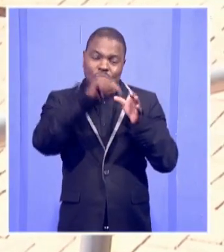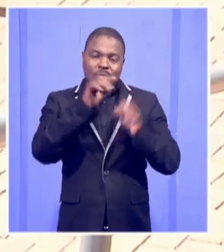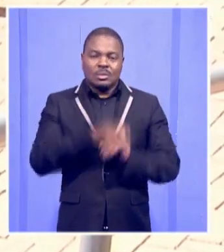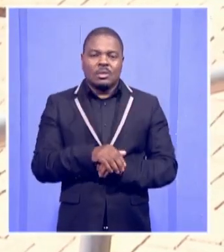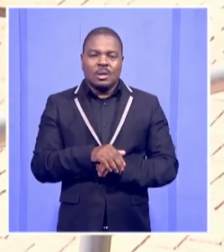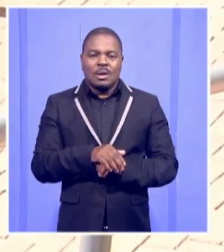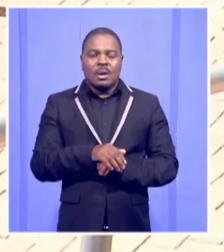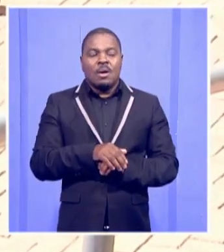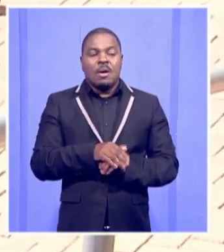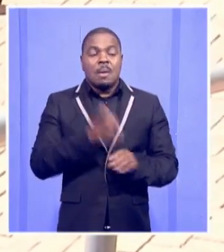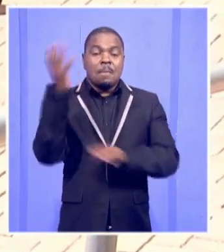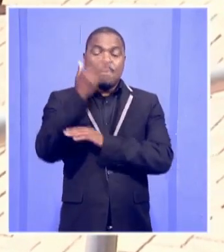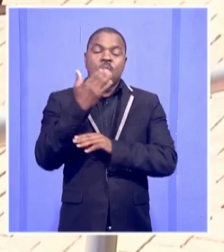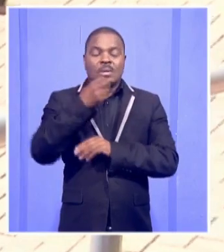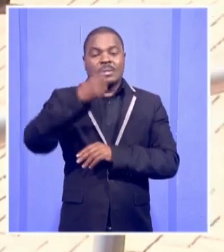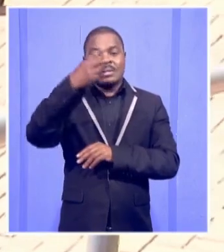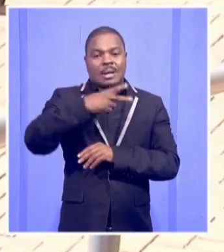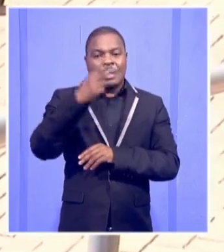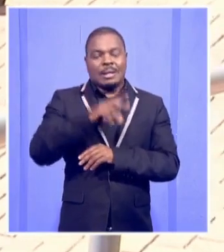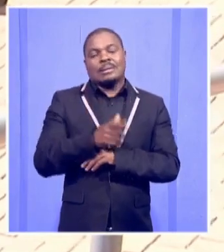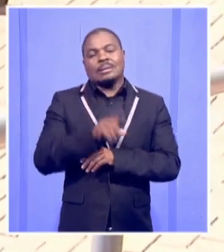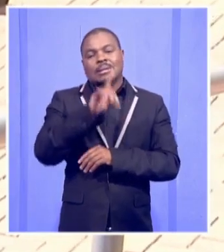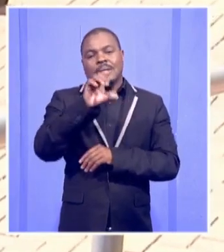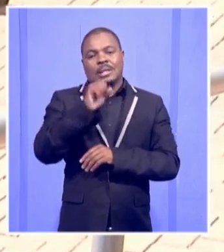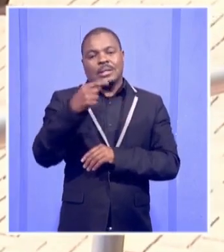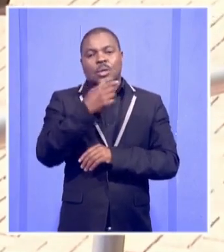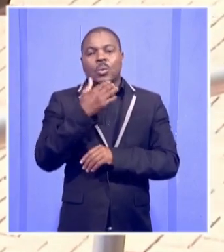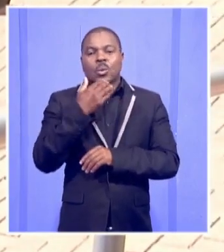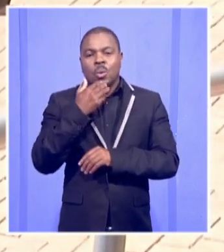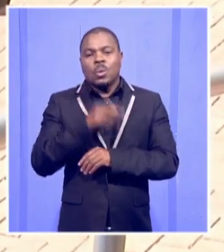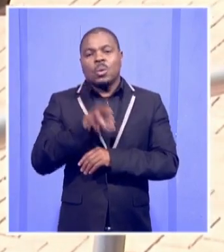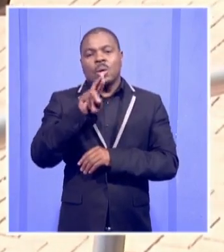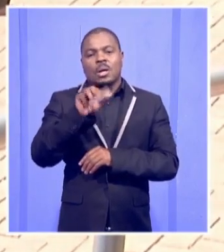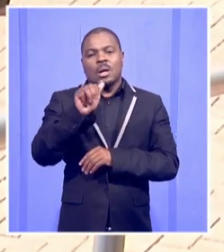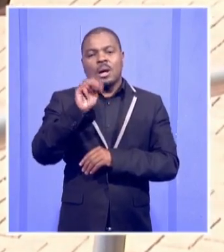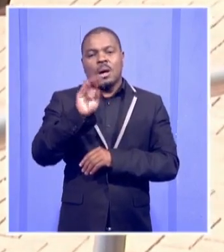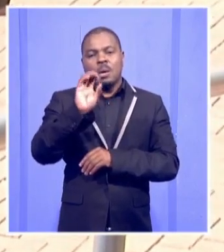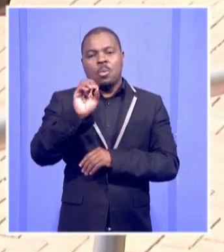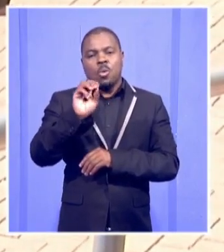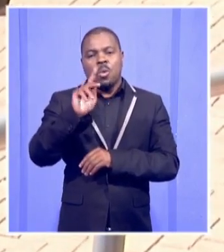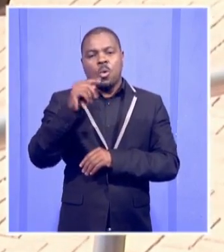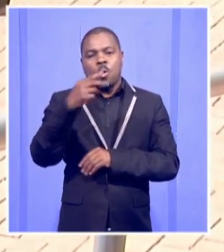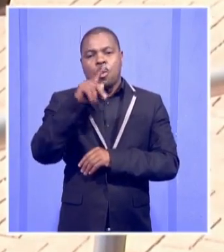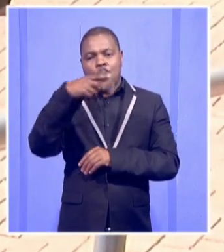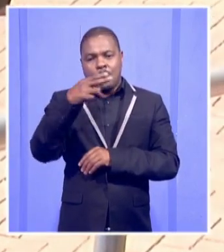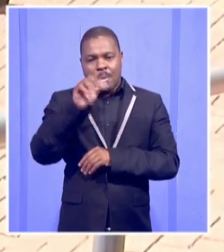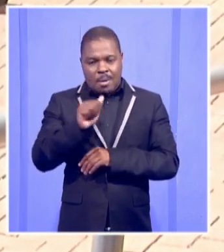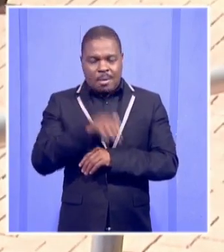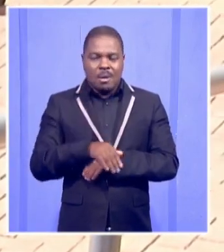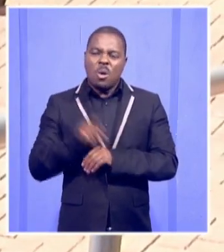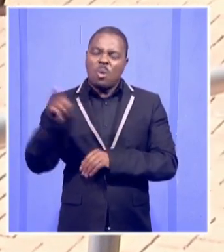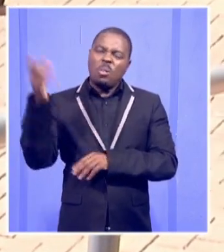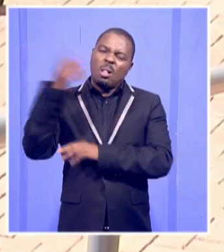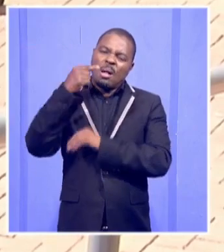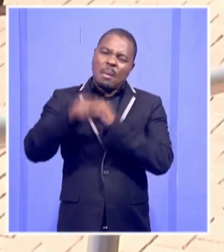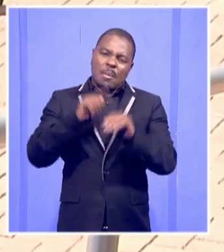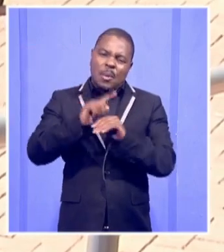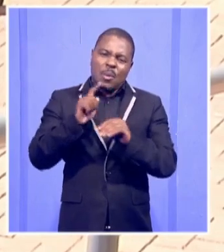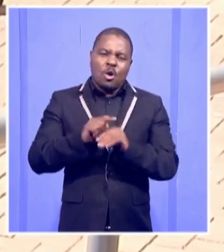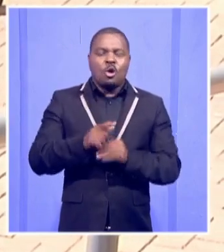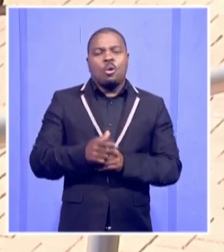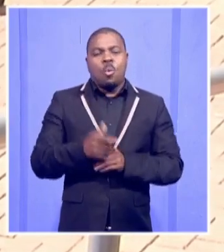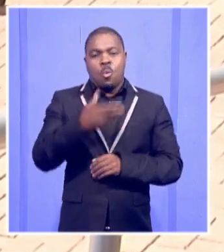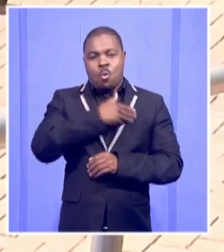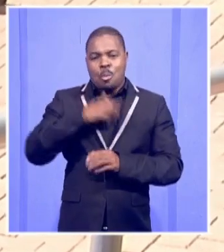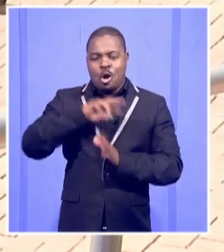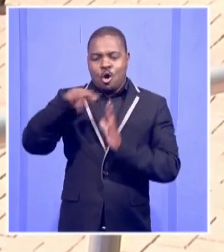second Deputy Secretary General Marupeni Ramohopa, who was talking about the role that has been played by women, and